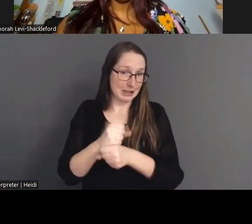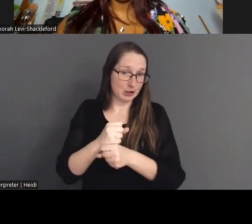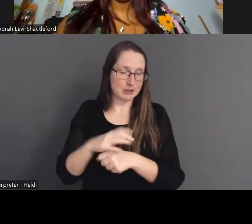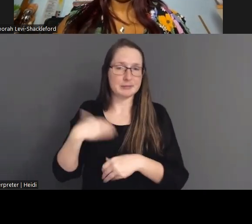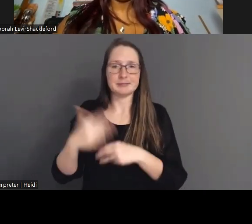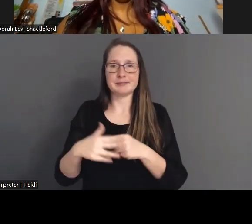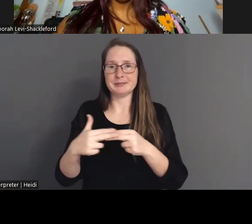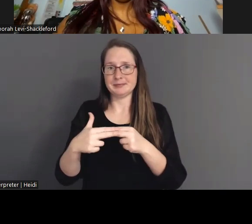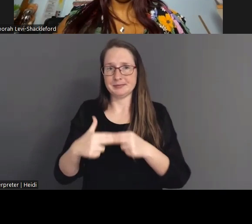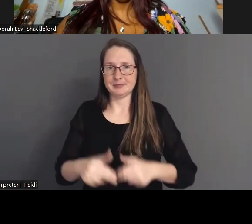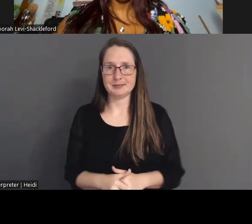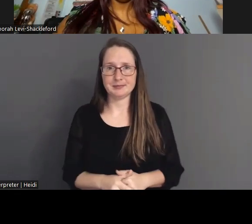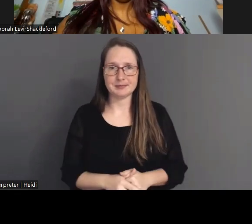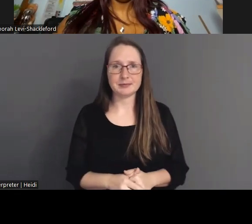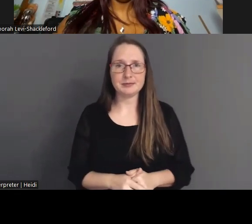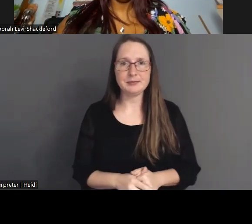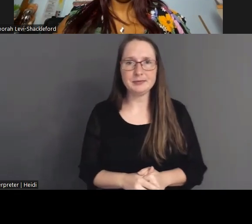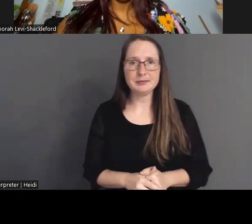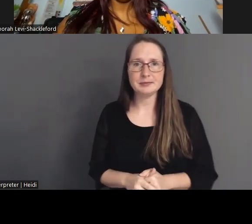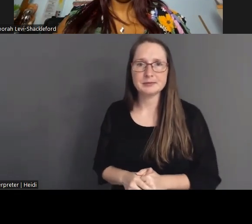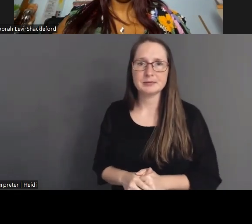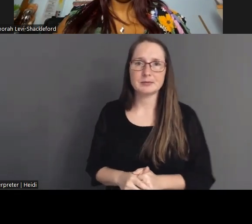slide.